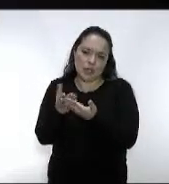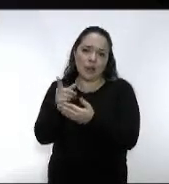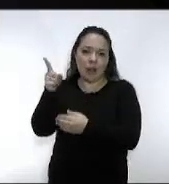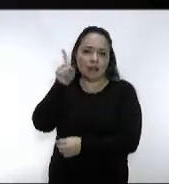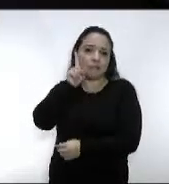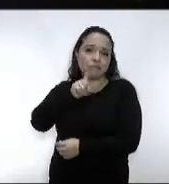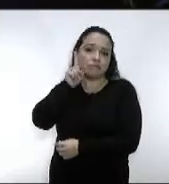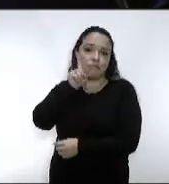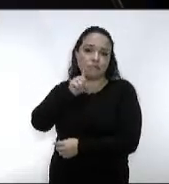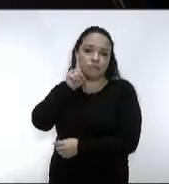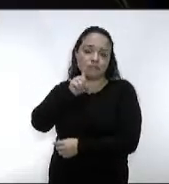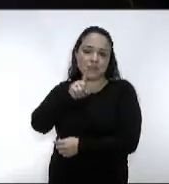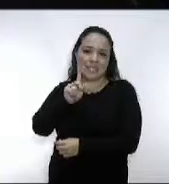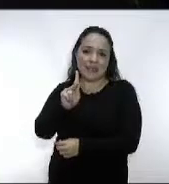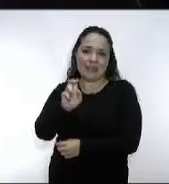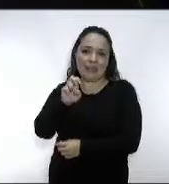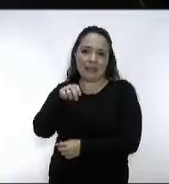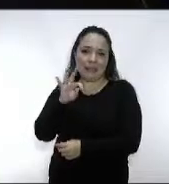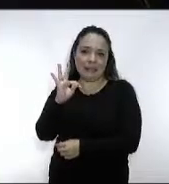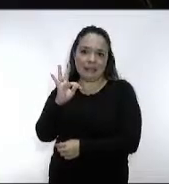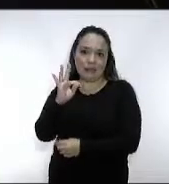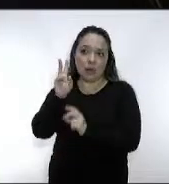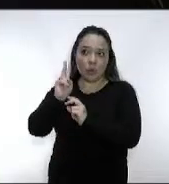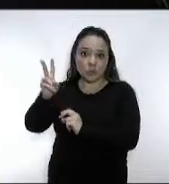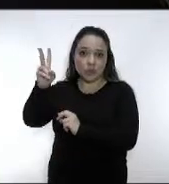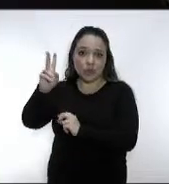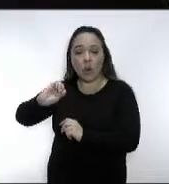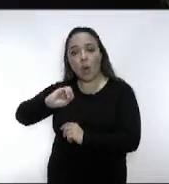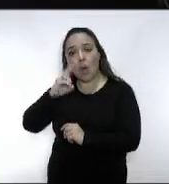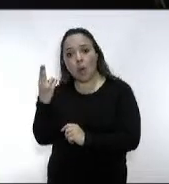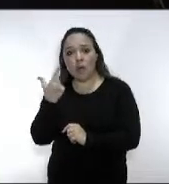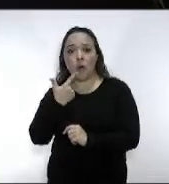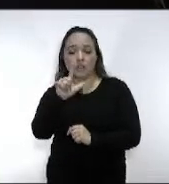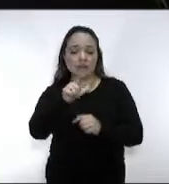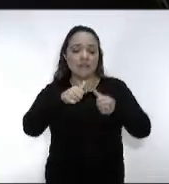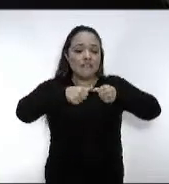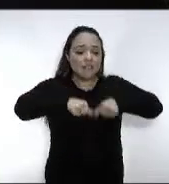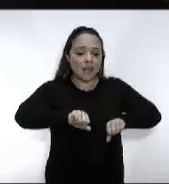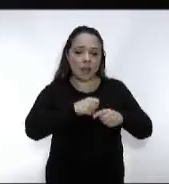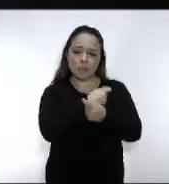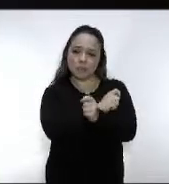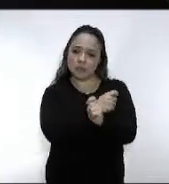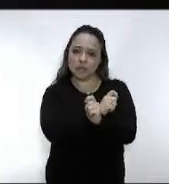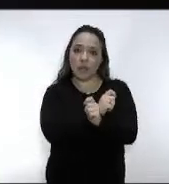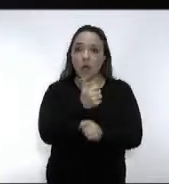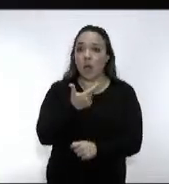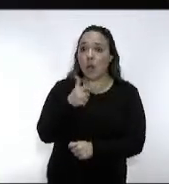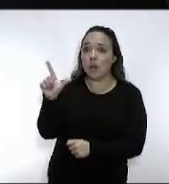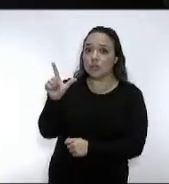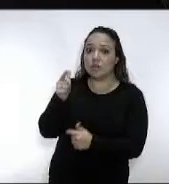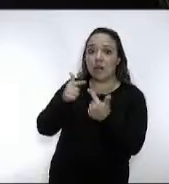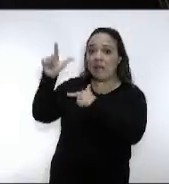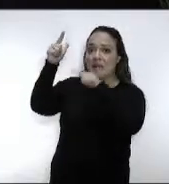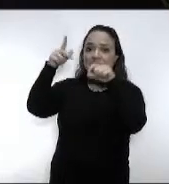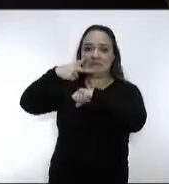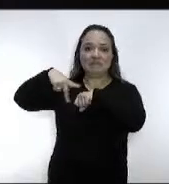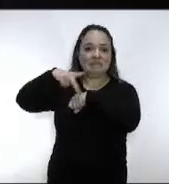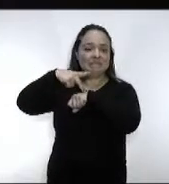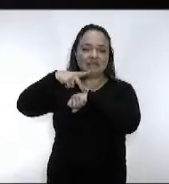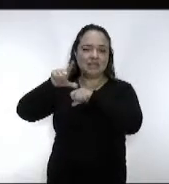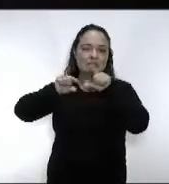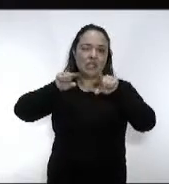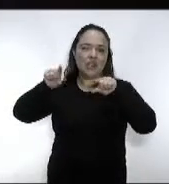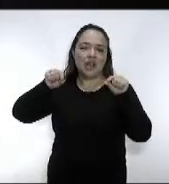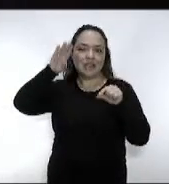your studies at Kent State. Others have decided to remain here at PUC, and others in other universities in other